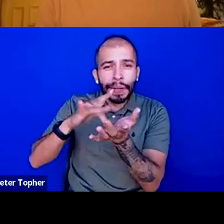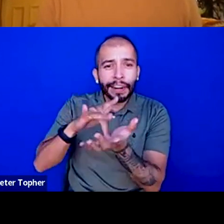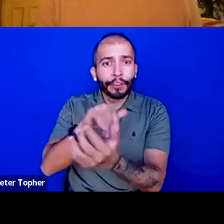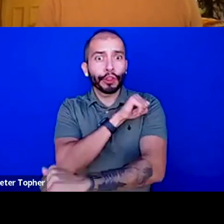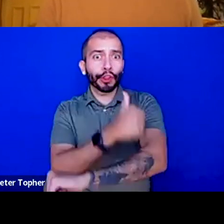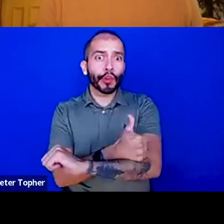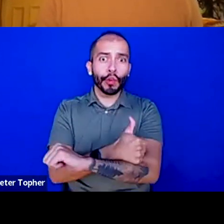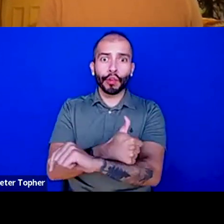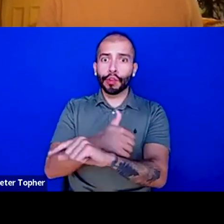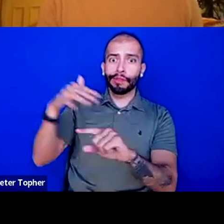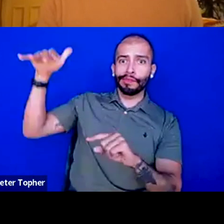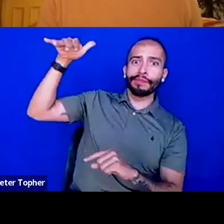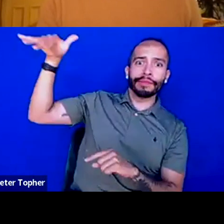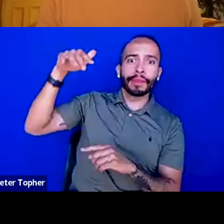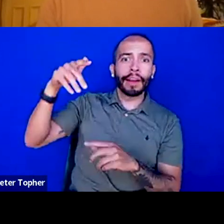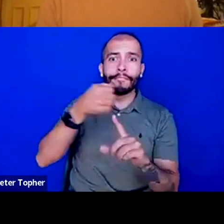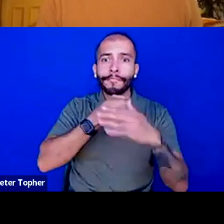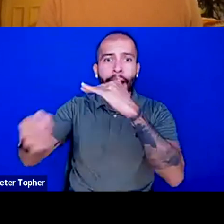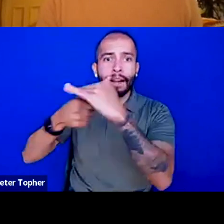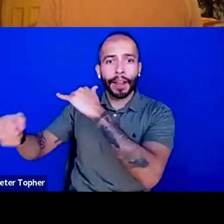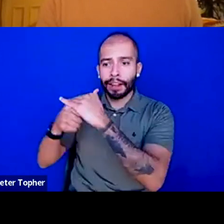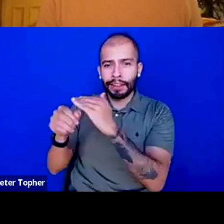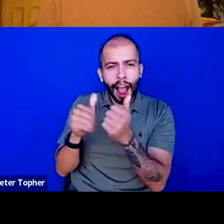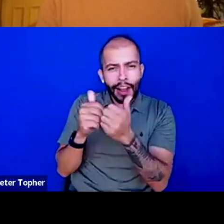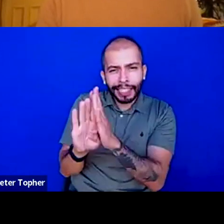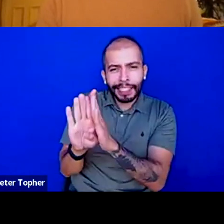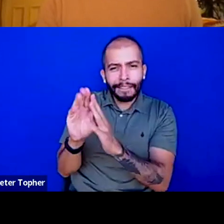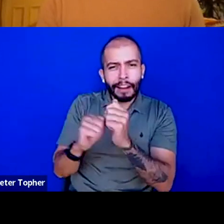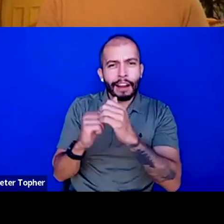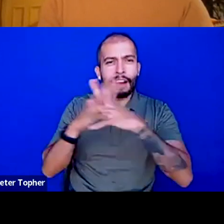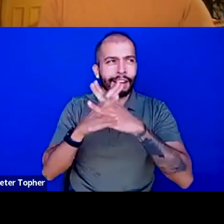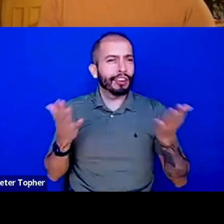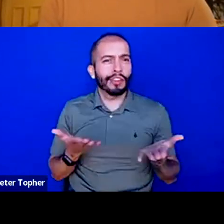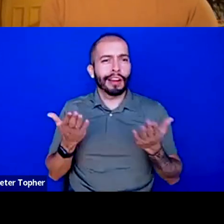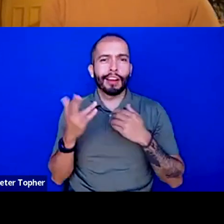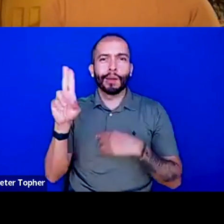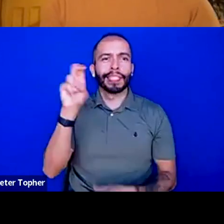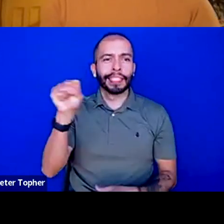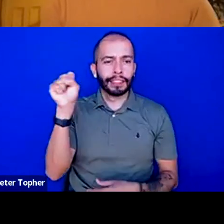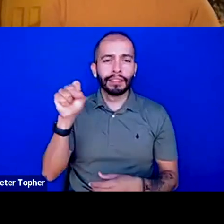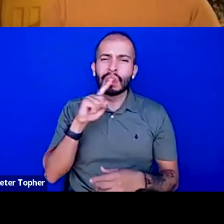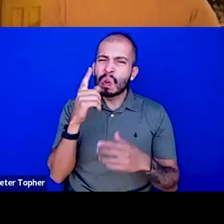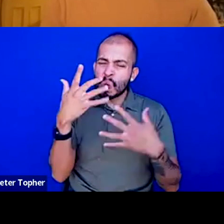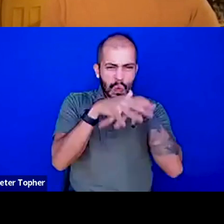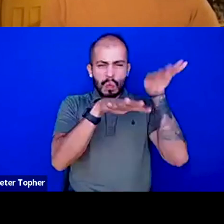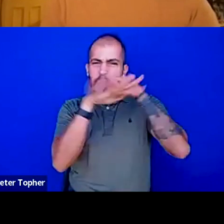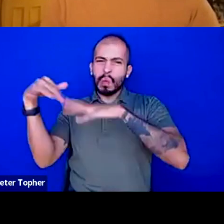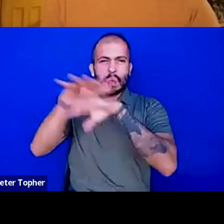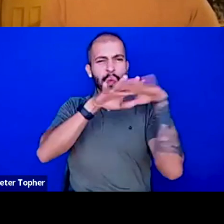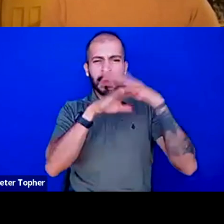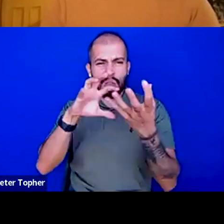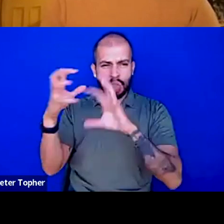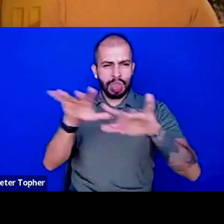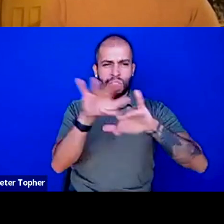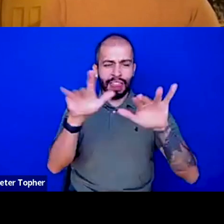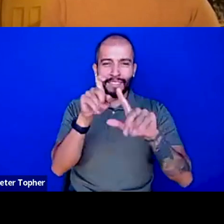they're very entangled, right? So if we go way back to the systems of chattel slavery, that is one of the first kind